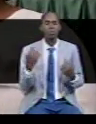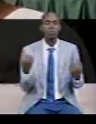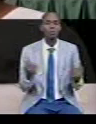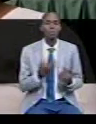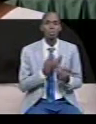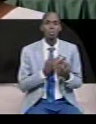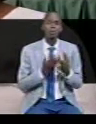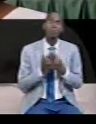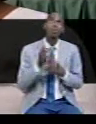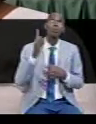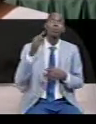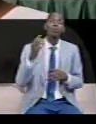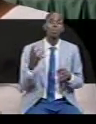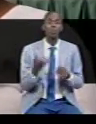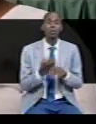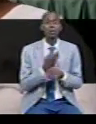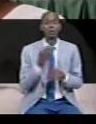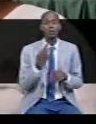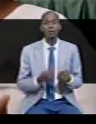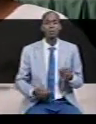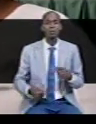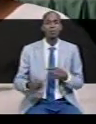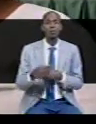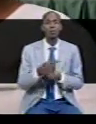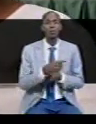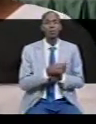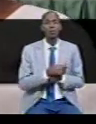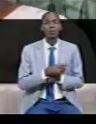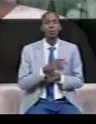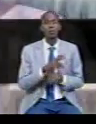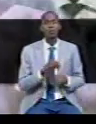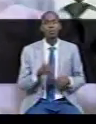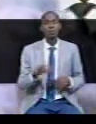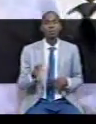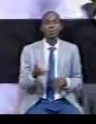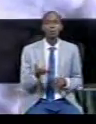him win the day. No